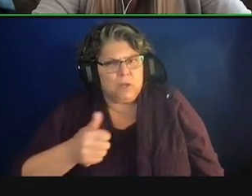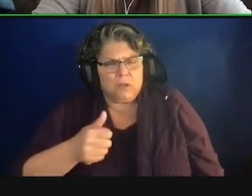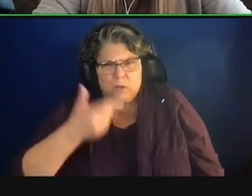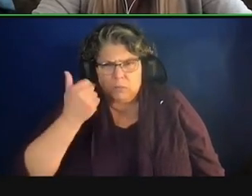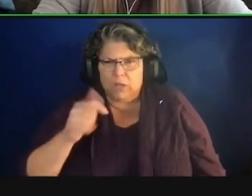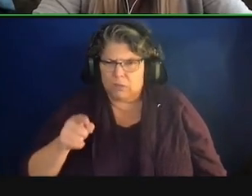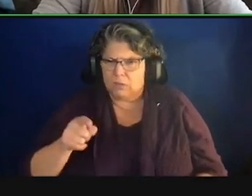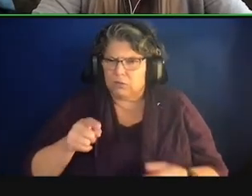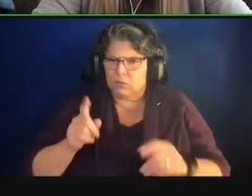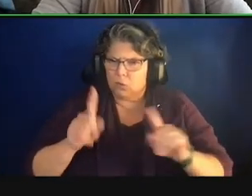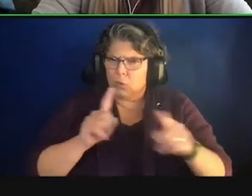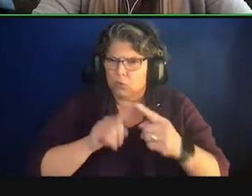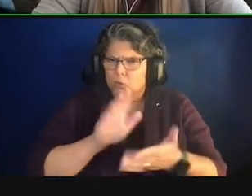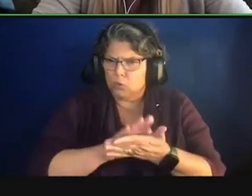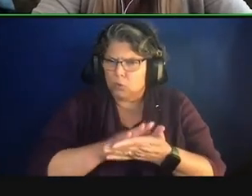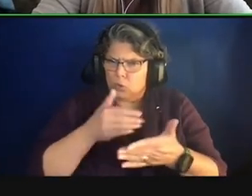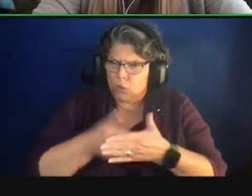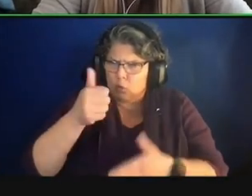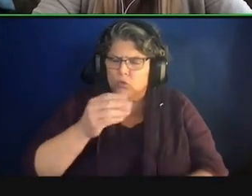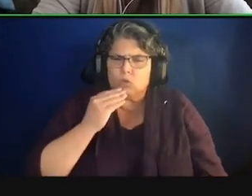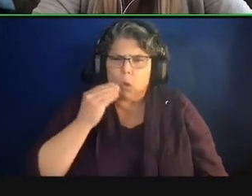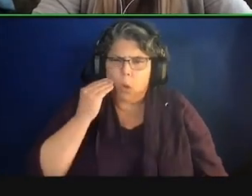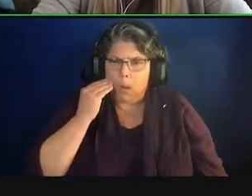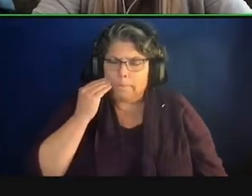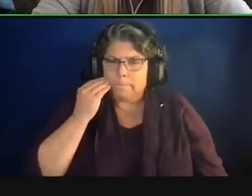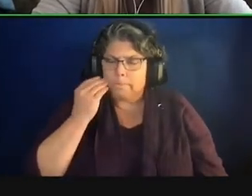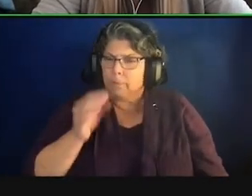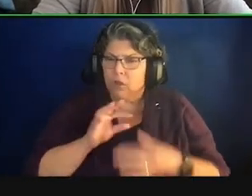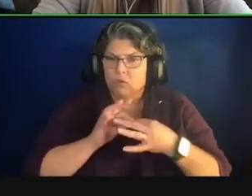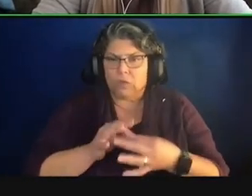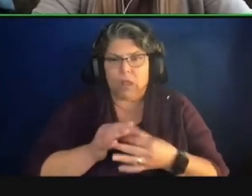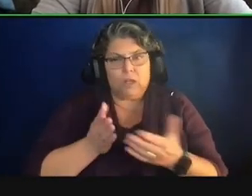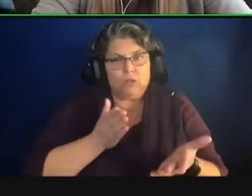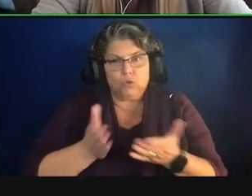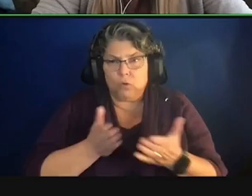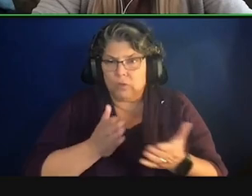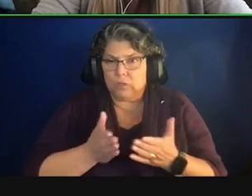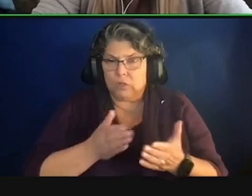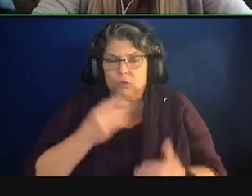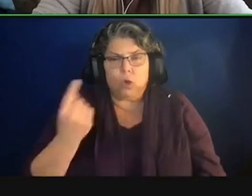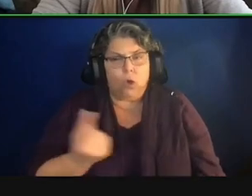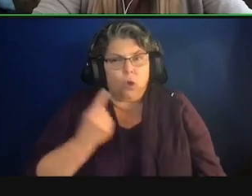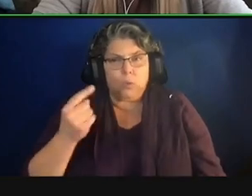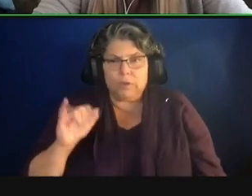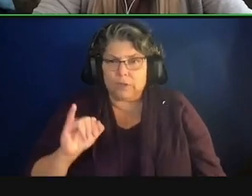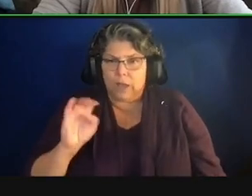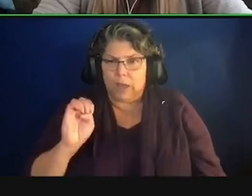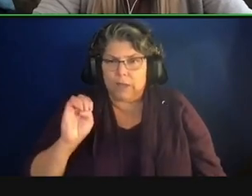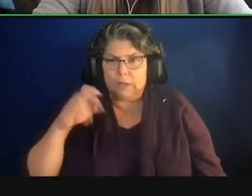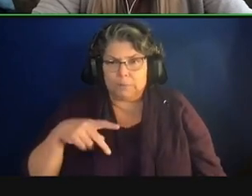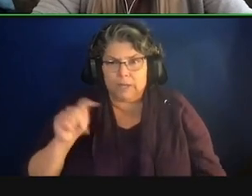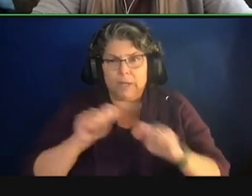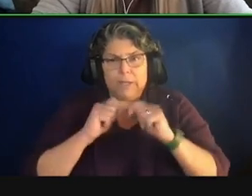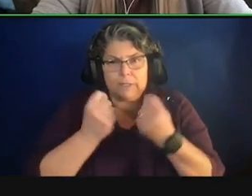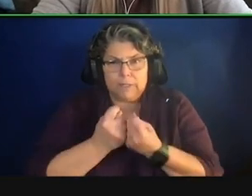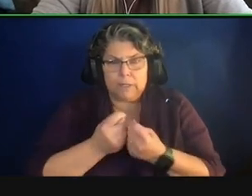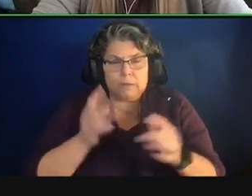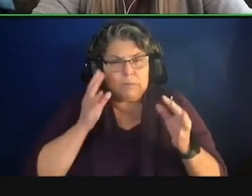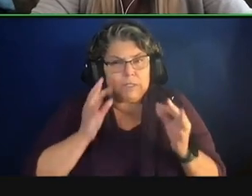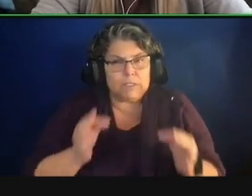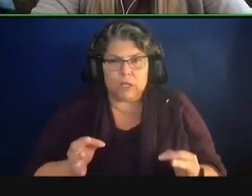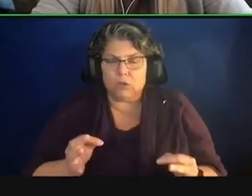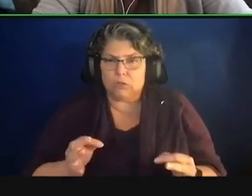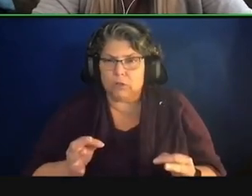school closest to home. Related services are always an IEP team decision. It is